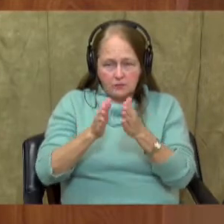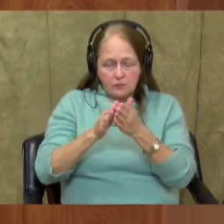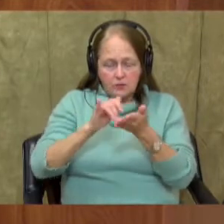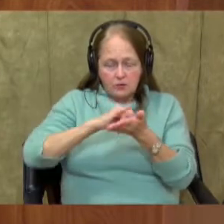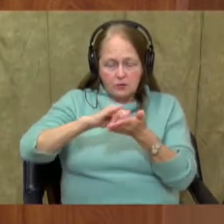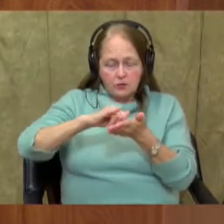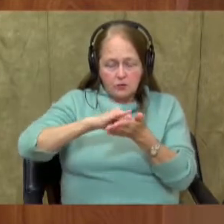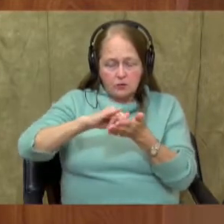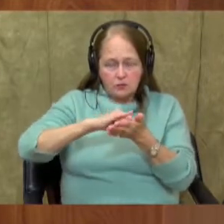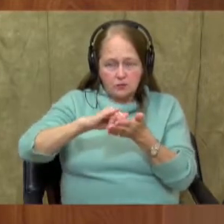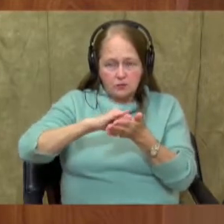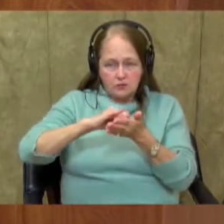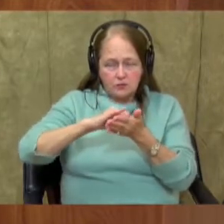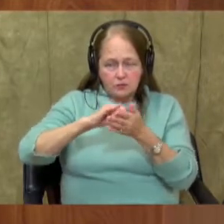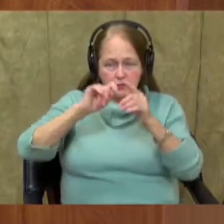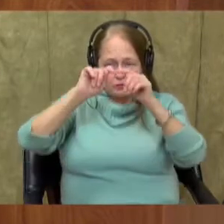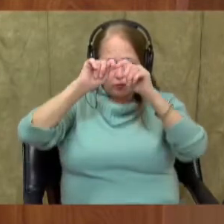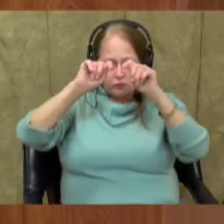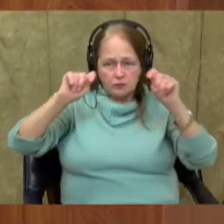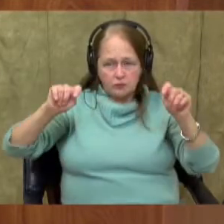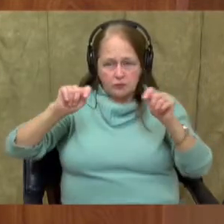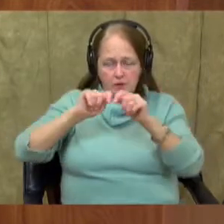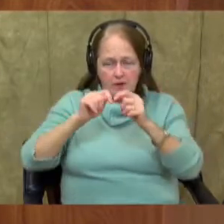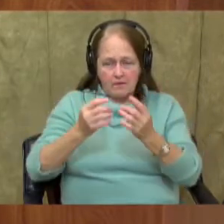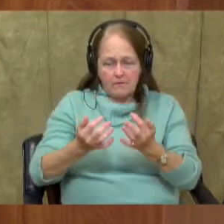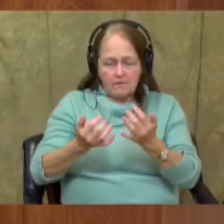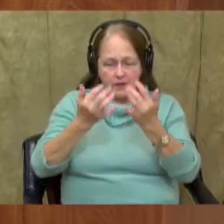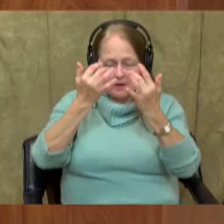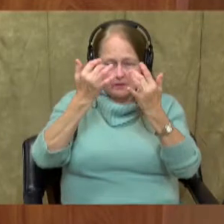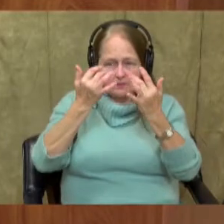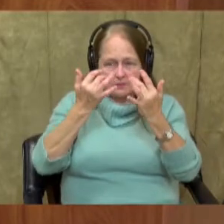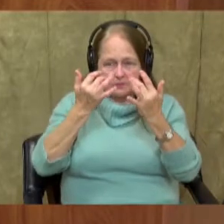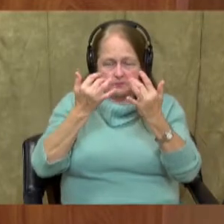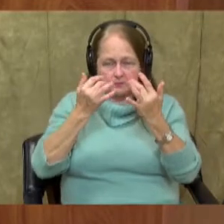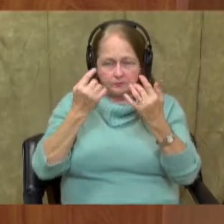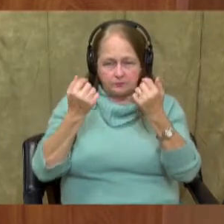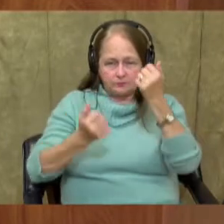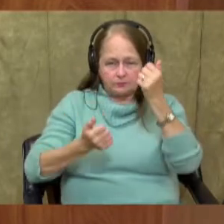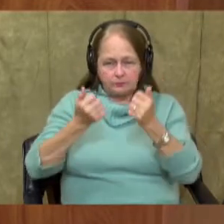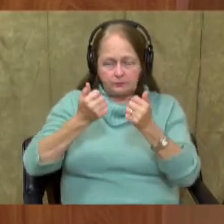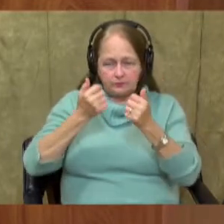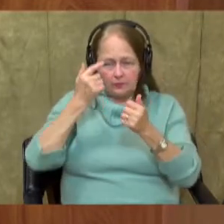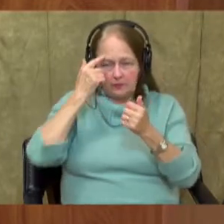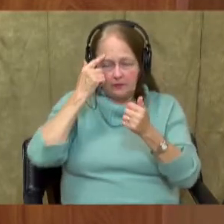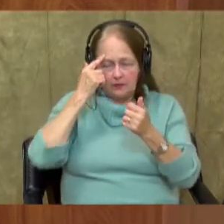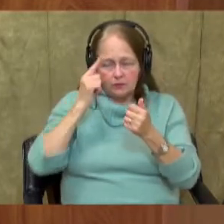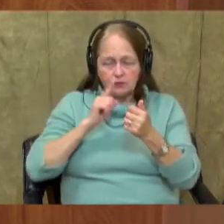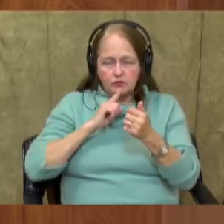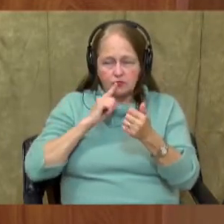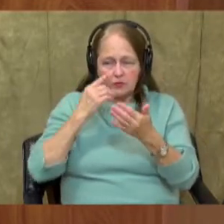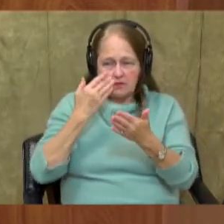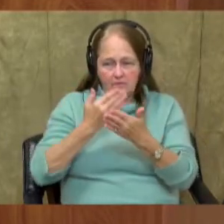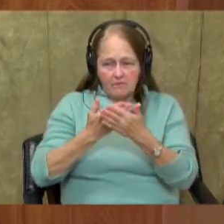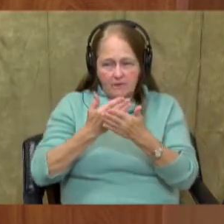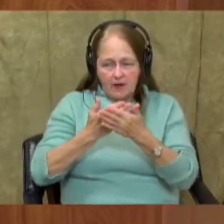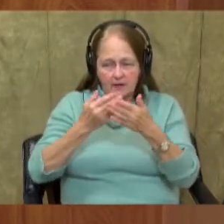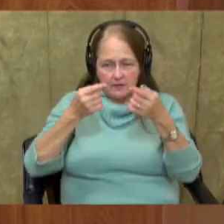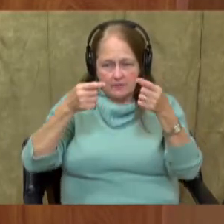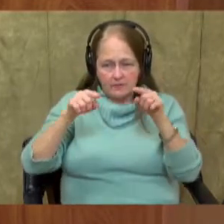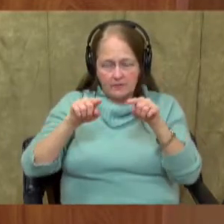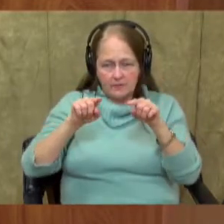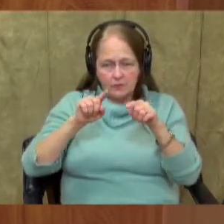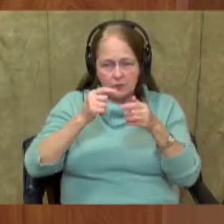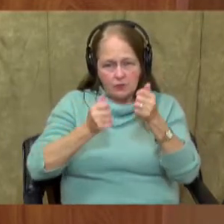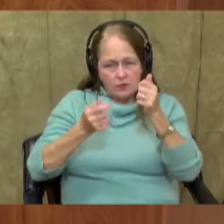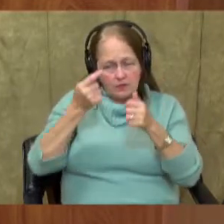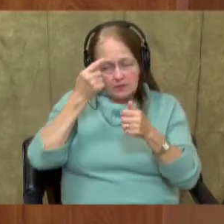City Triangle Factory Fire. Which one do you think focuses on the facts and details of the event? Which one do